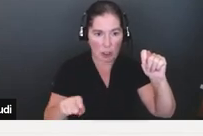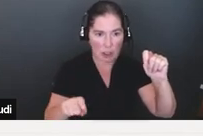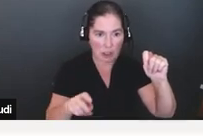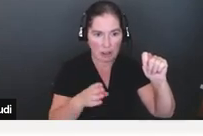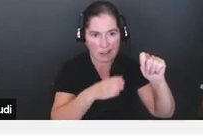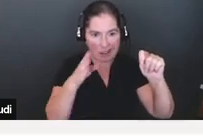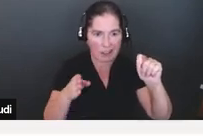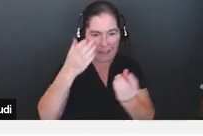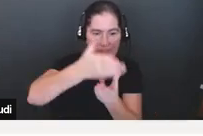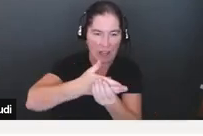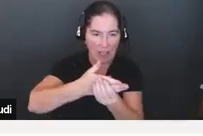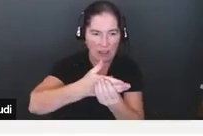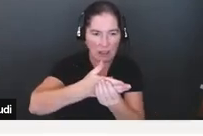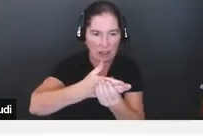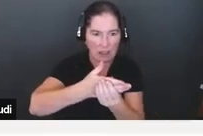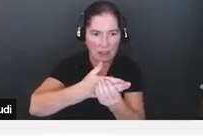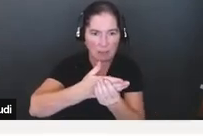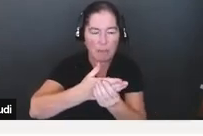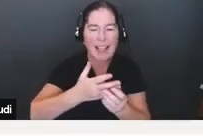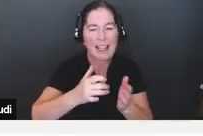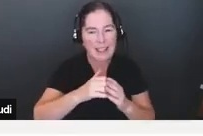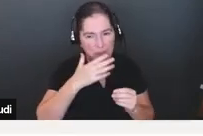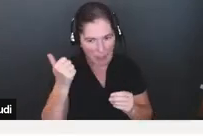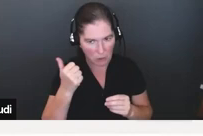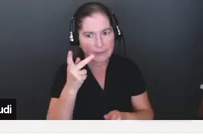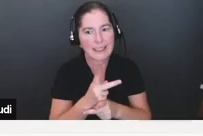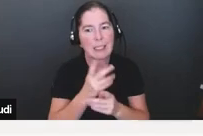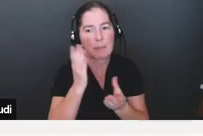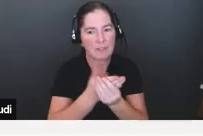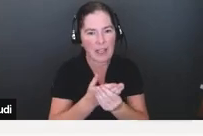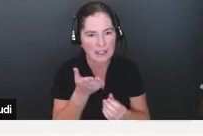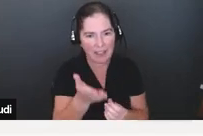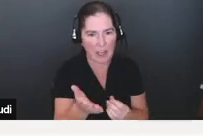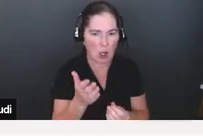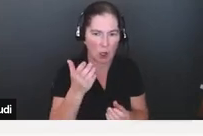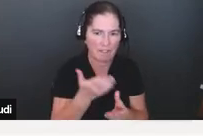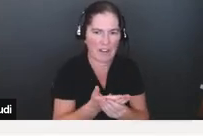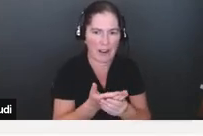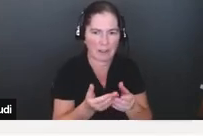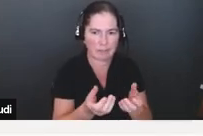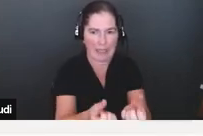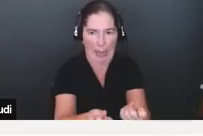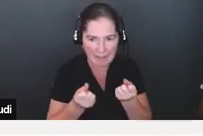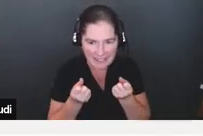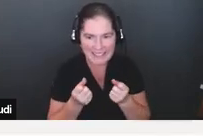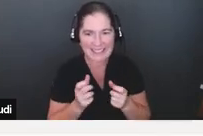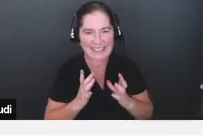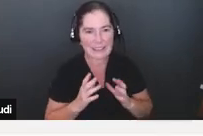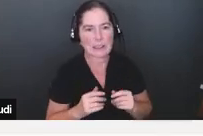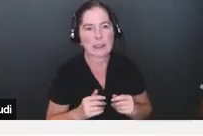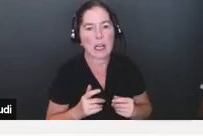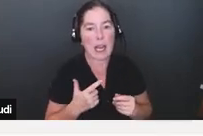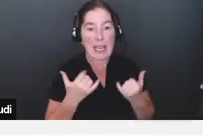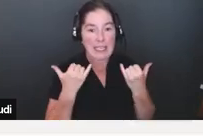select files. Going to files is the place where you keep all your files. It's like your file cabinet. And when I get here, I can